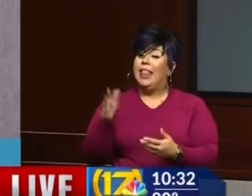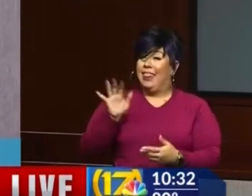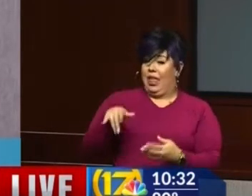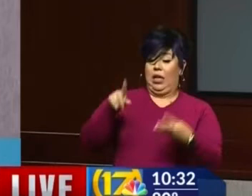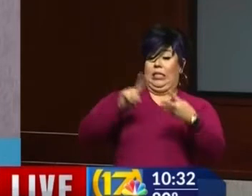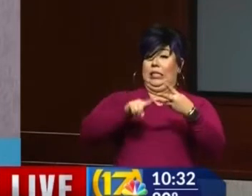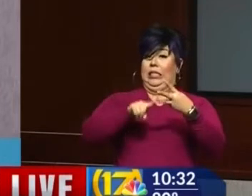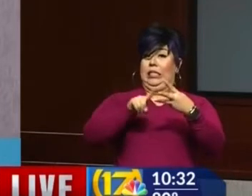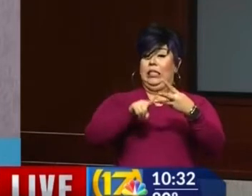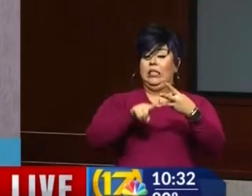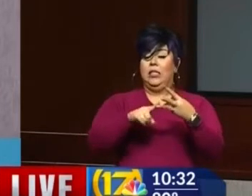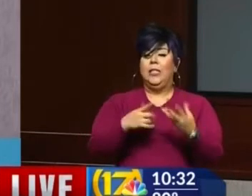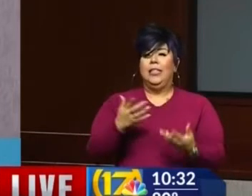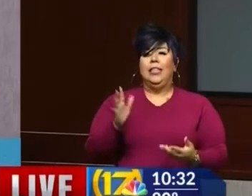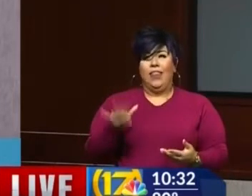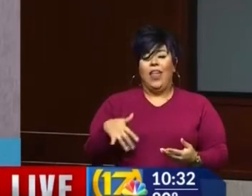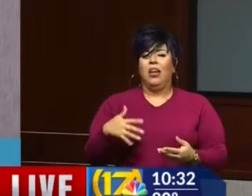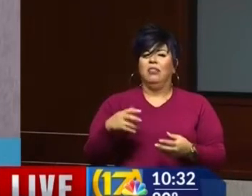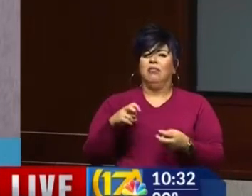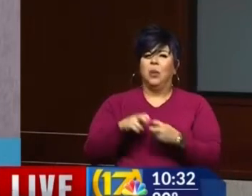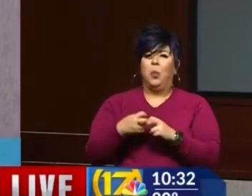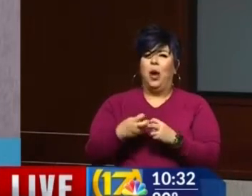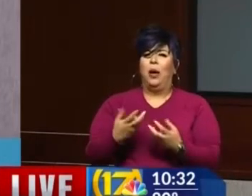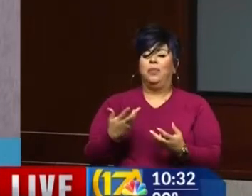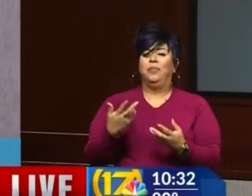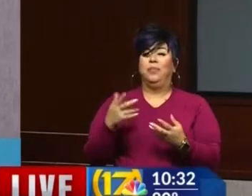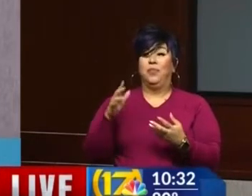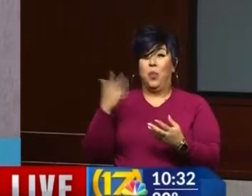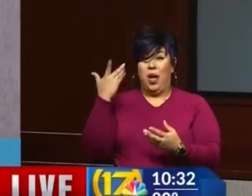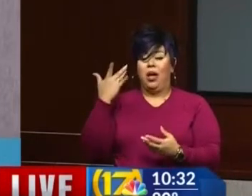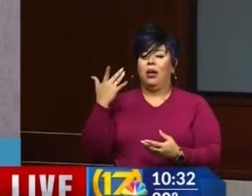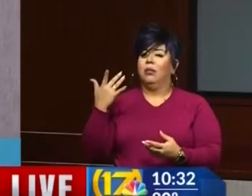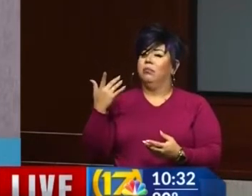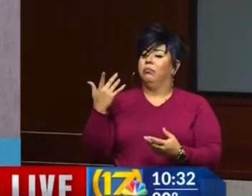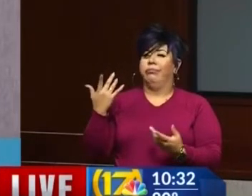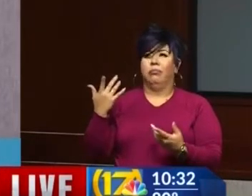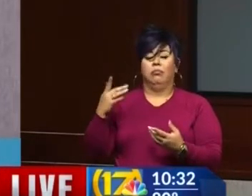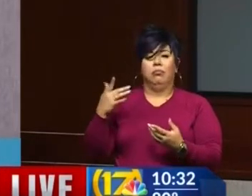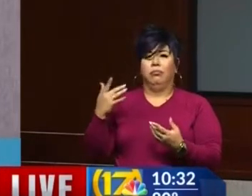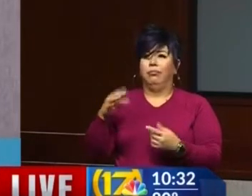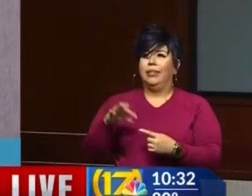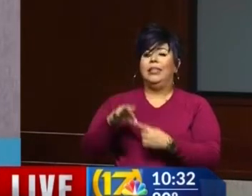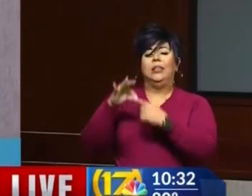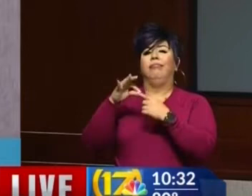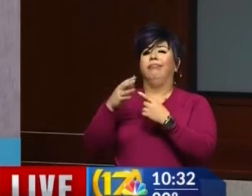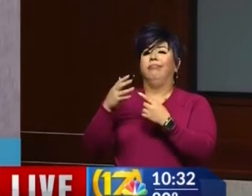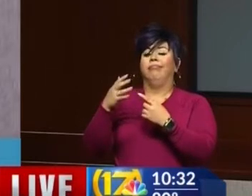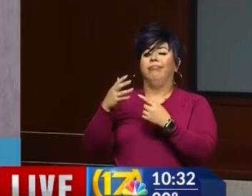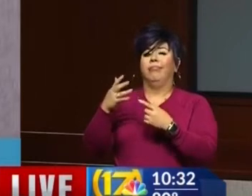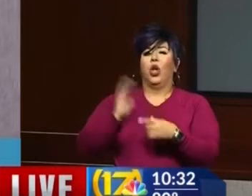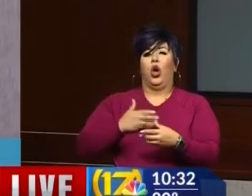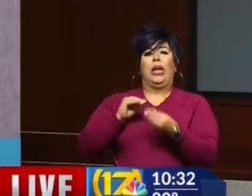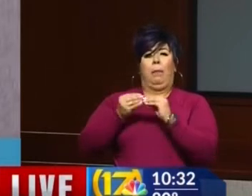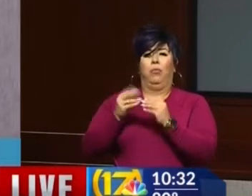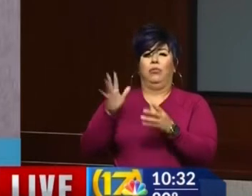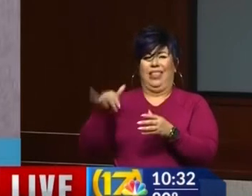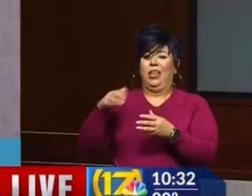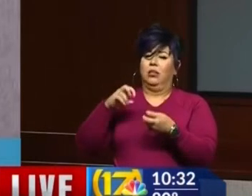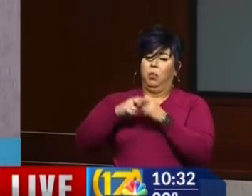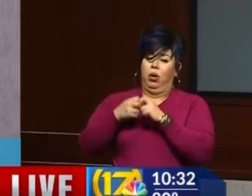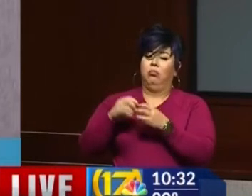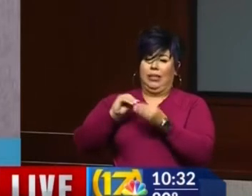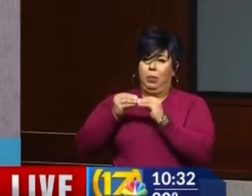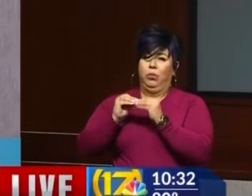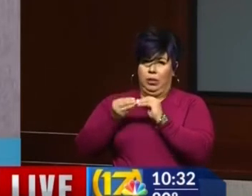is at issue with this data glitch that's happening between the federal lab and the state public